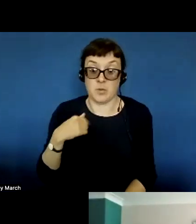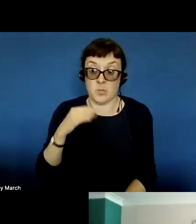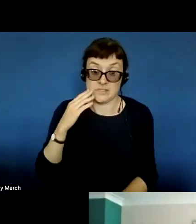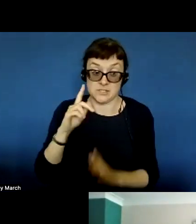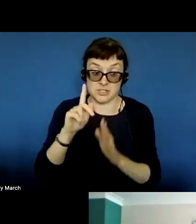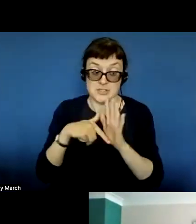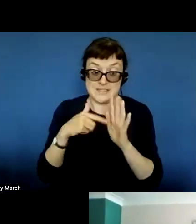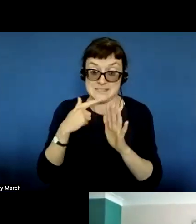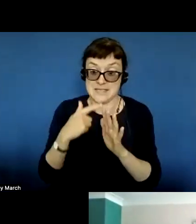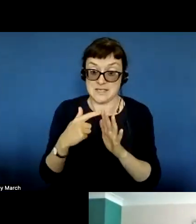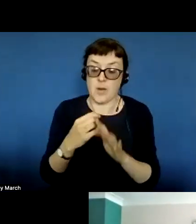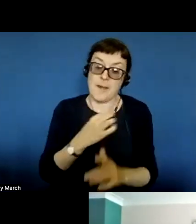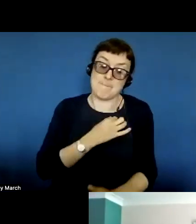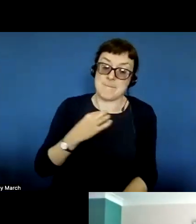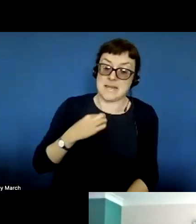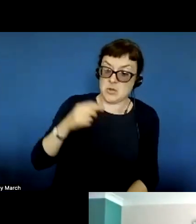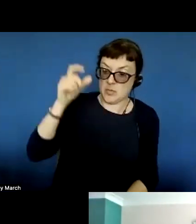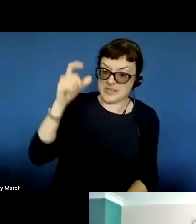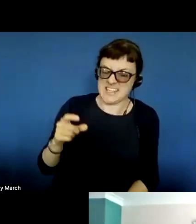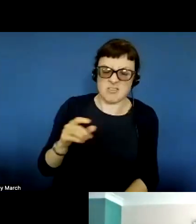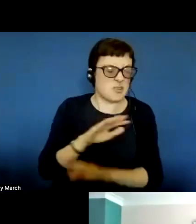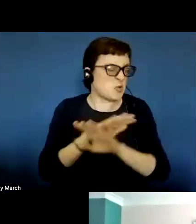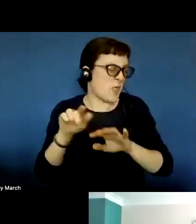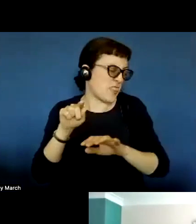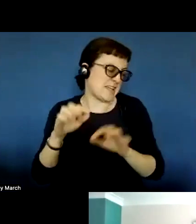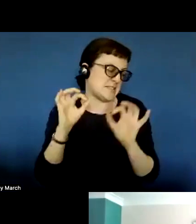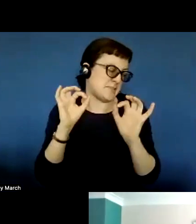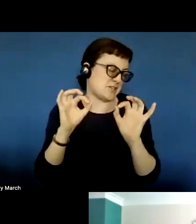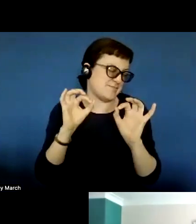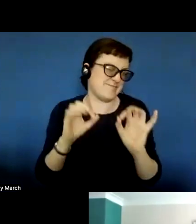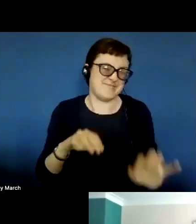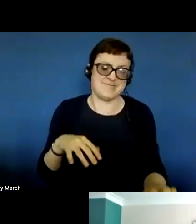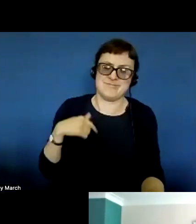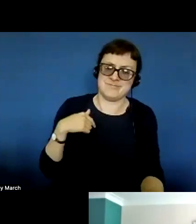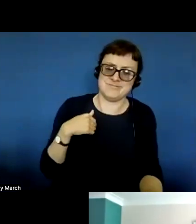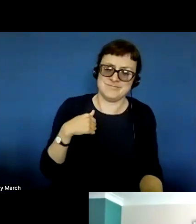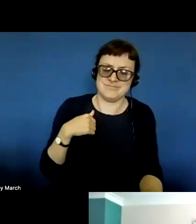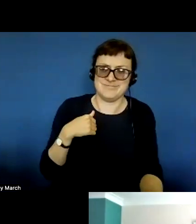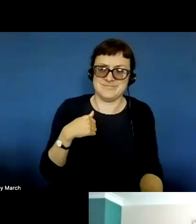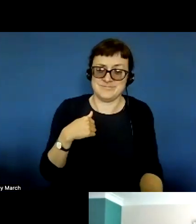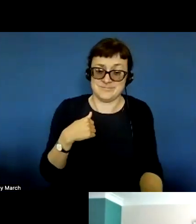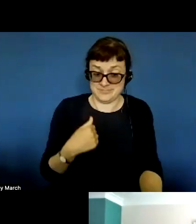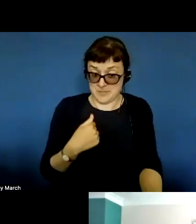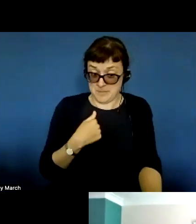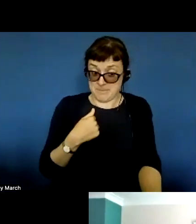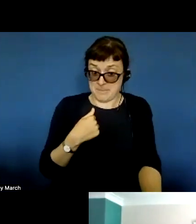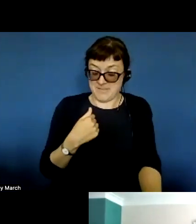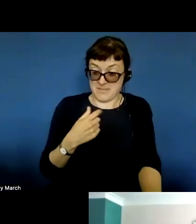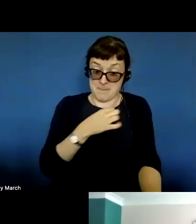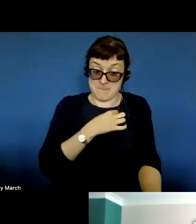about the medical professional saying they're not that special, and it kind of coming from a medical